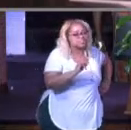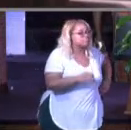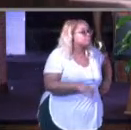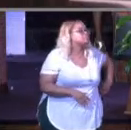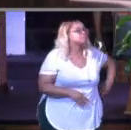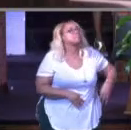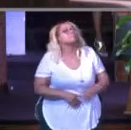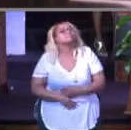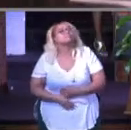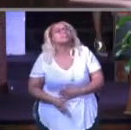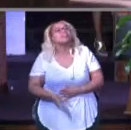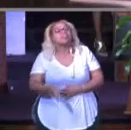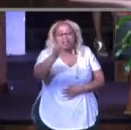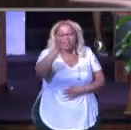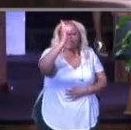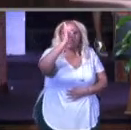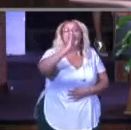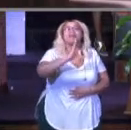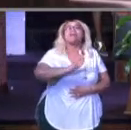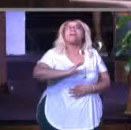is,